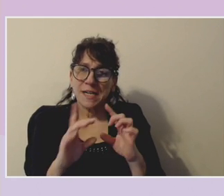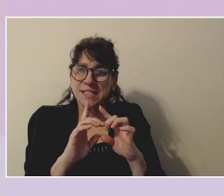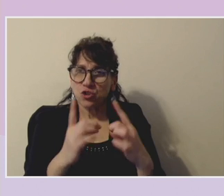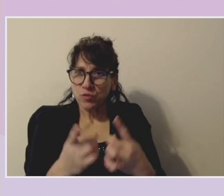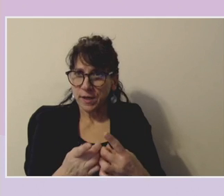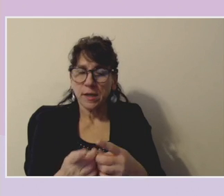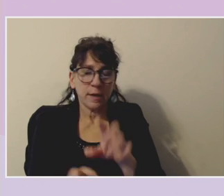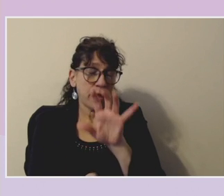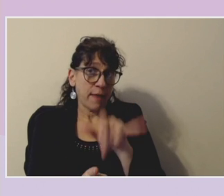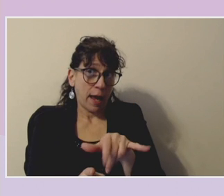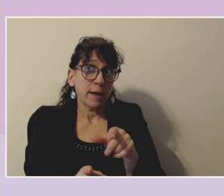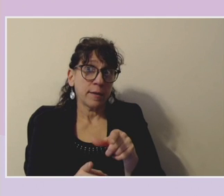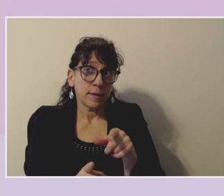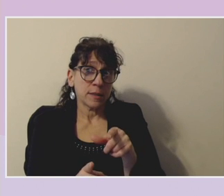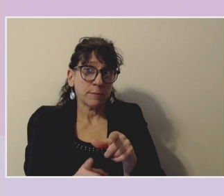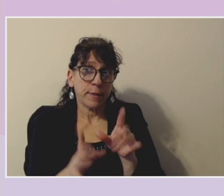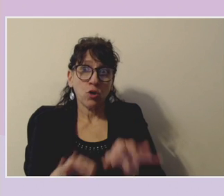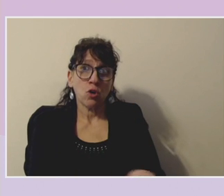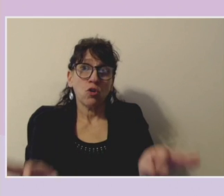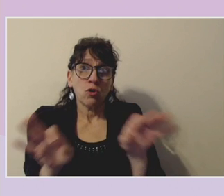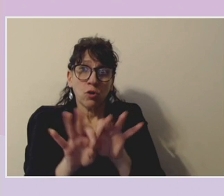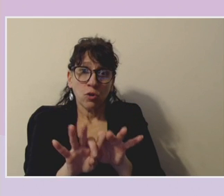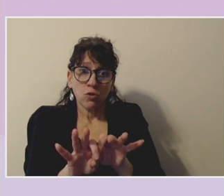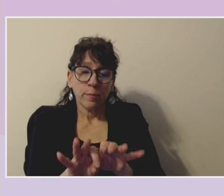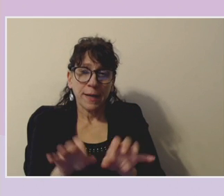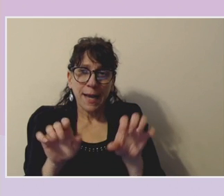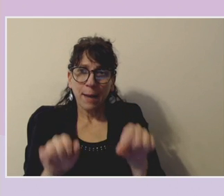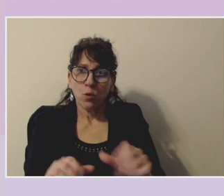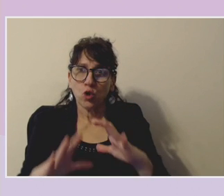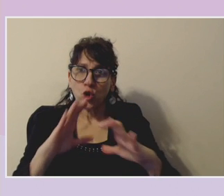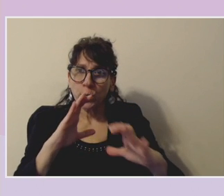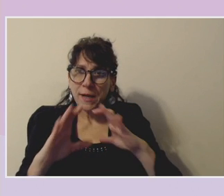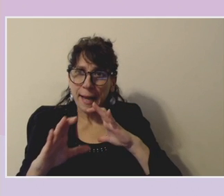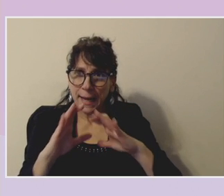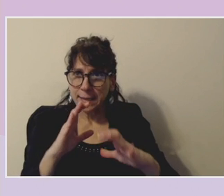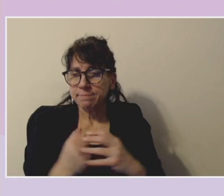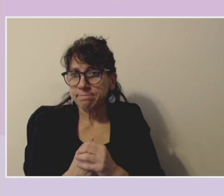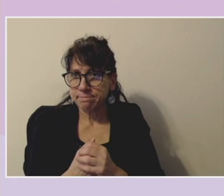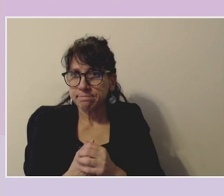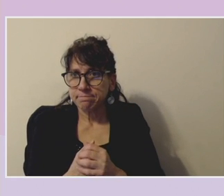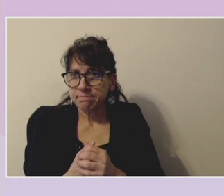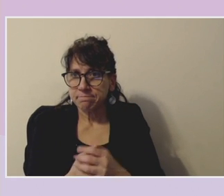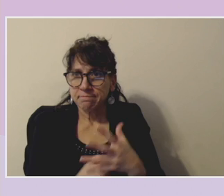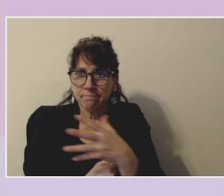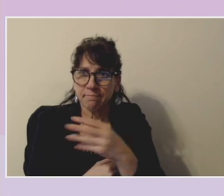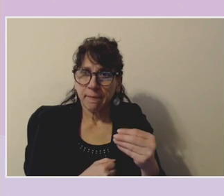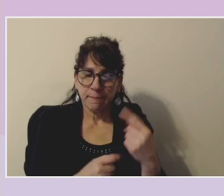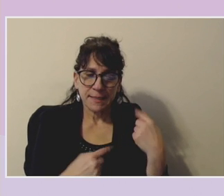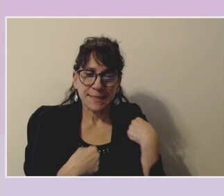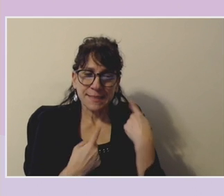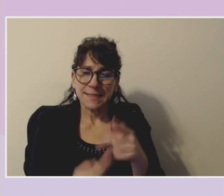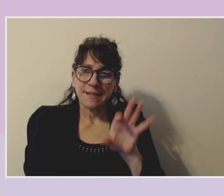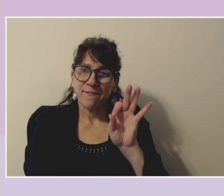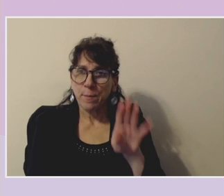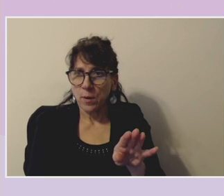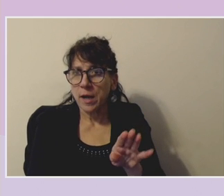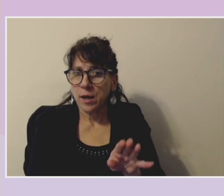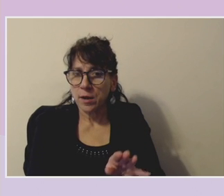has been crucial with being able to communicate. And since February, we've had